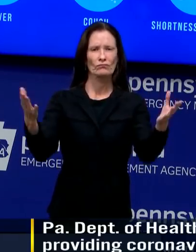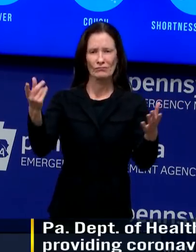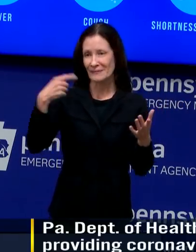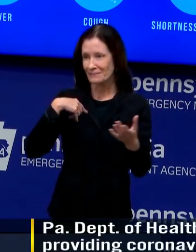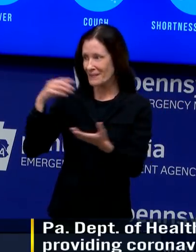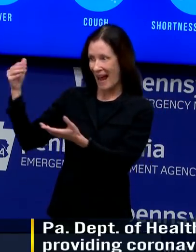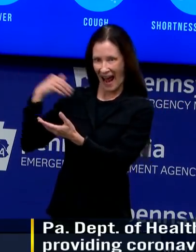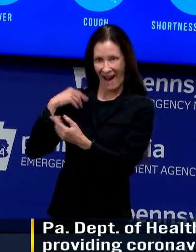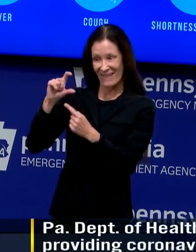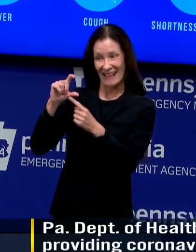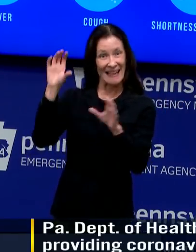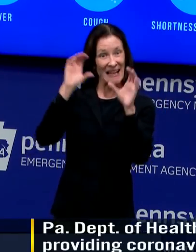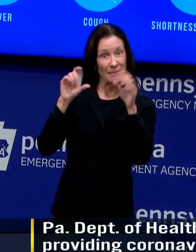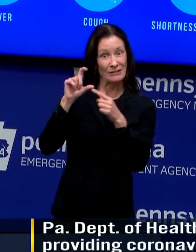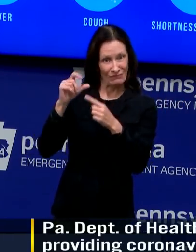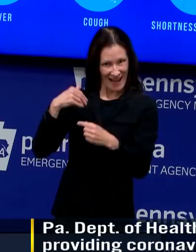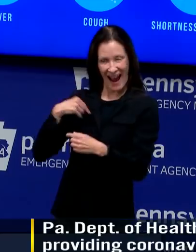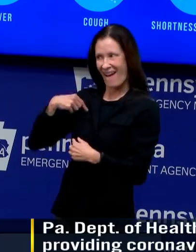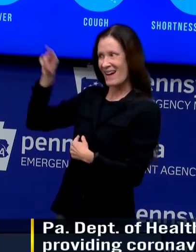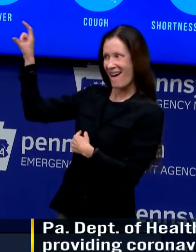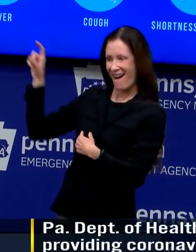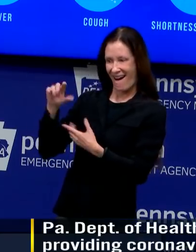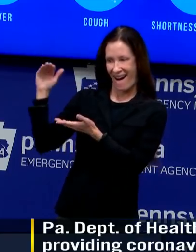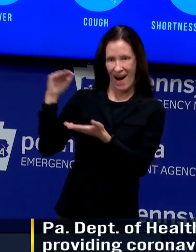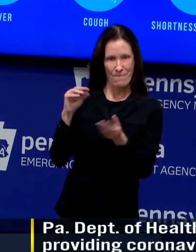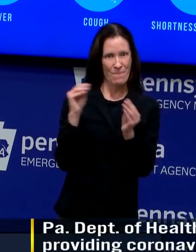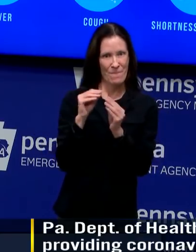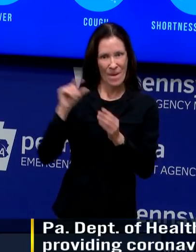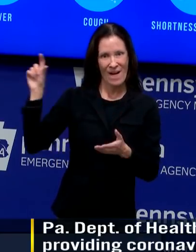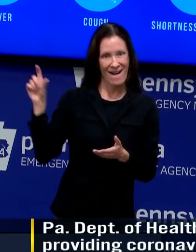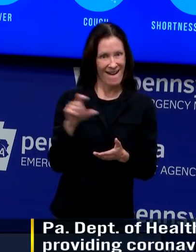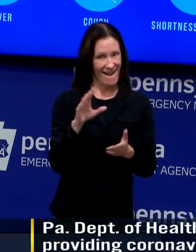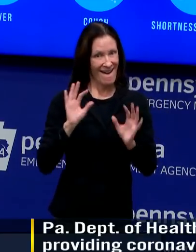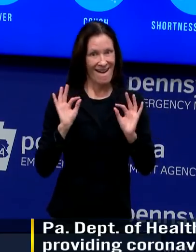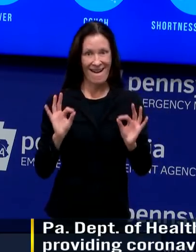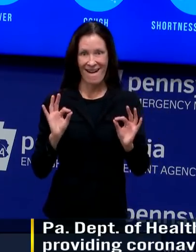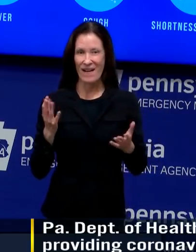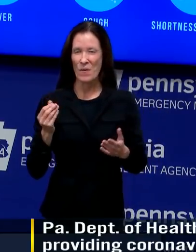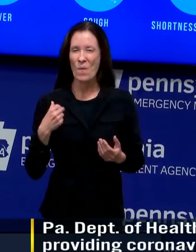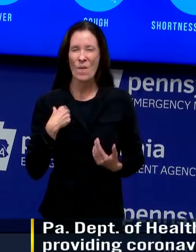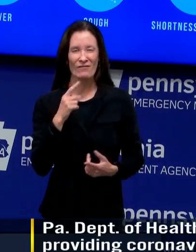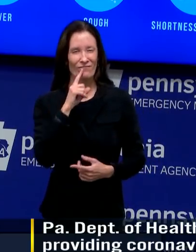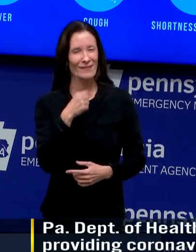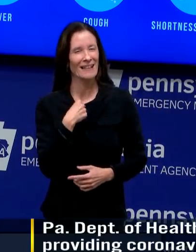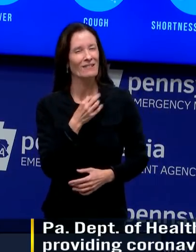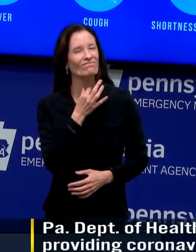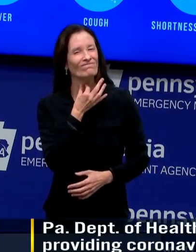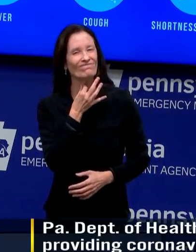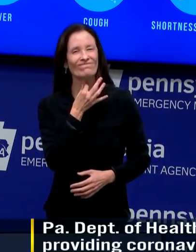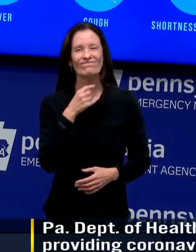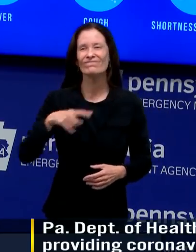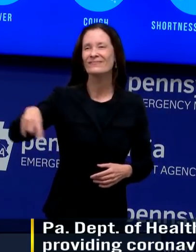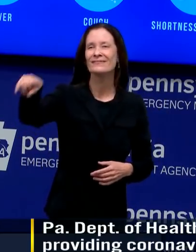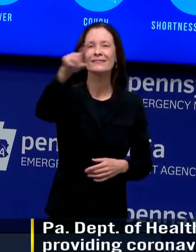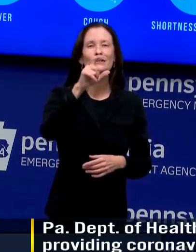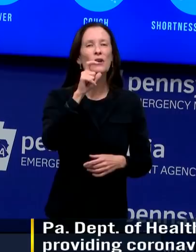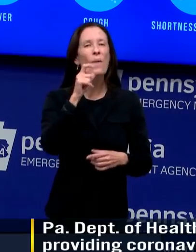even better sense of the penetrance of COVID-19 to be able to test really anybody who is symptomatic.